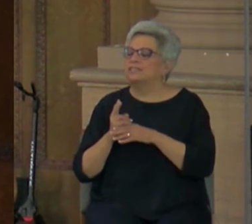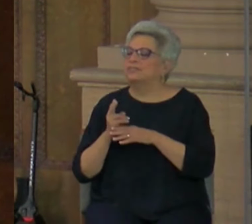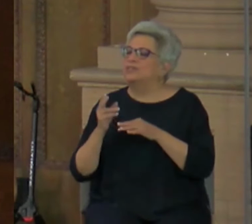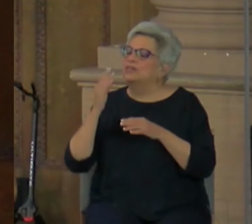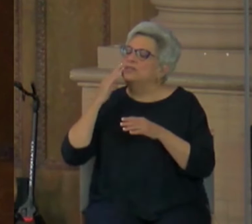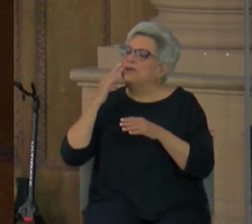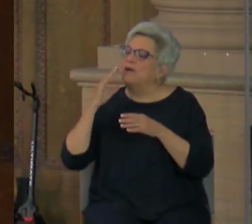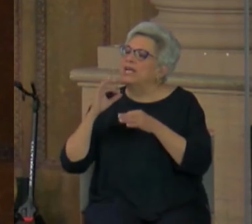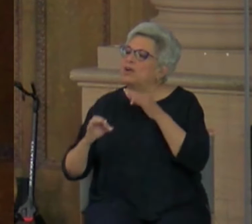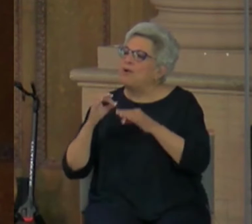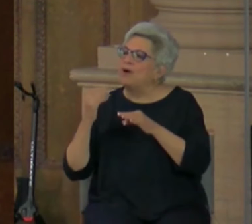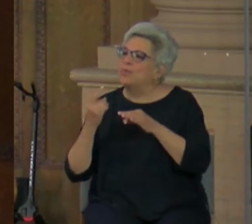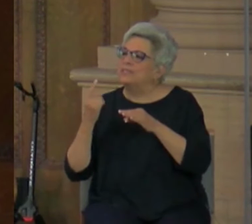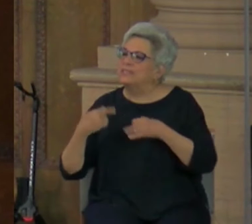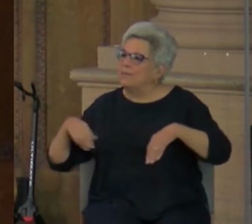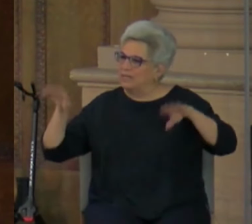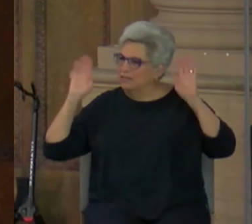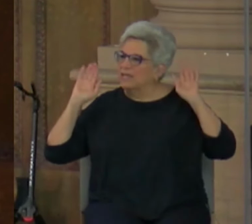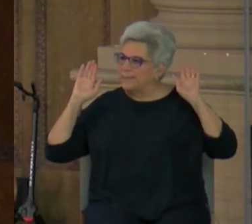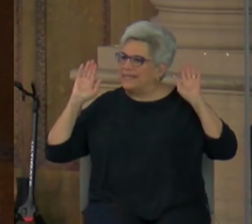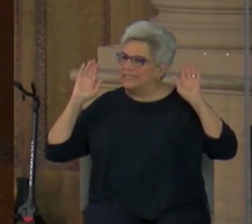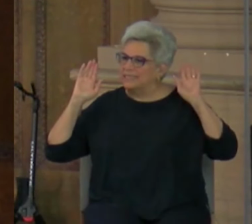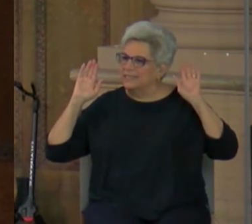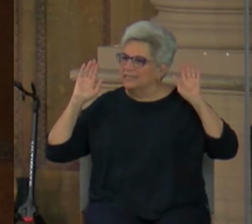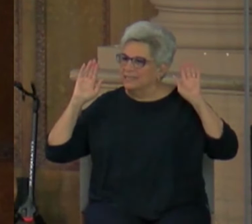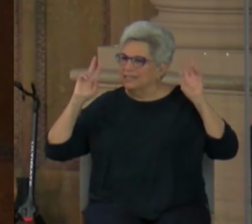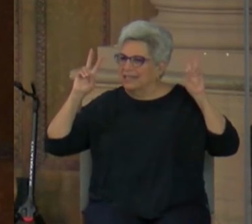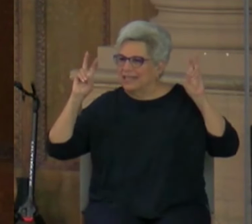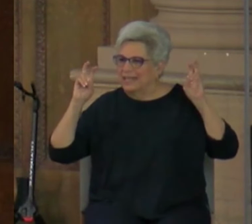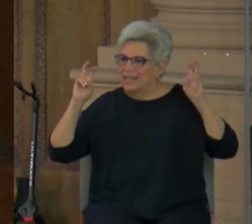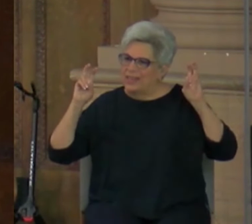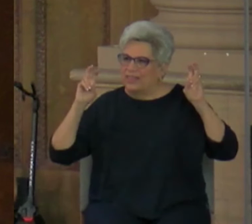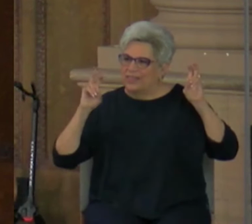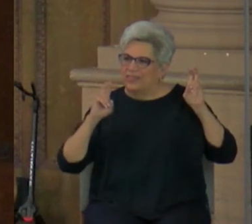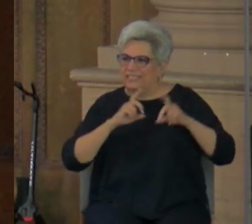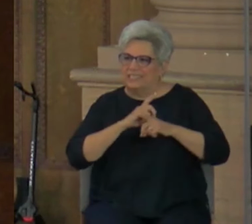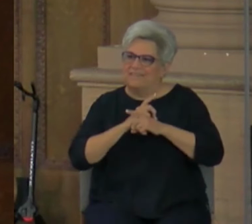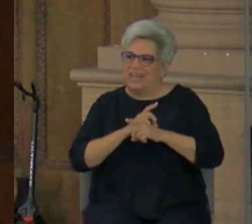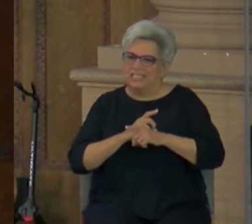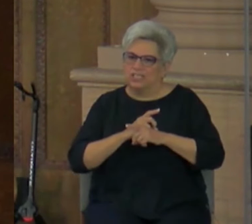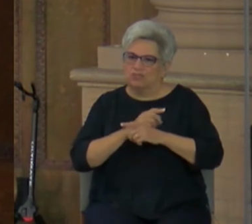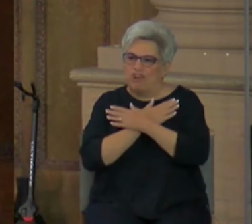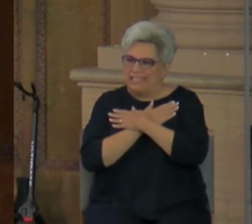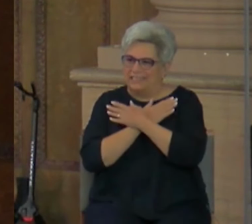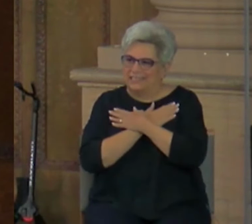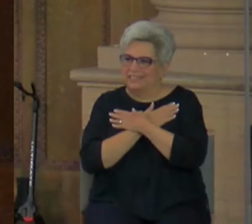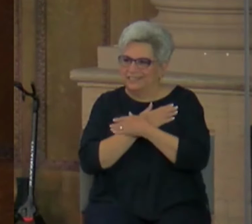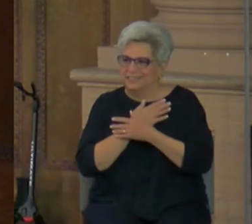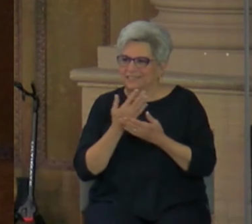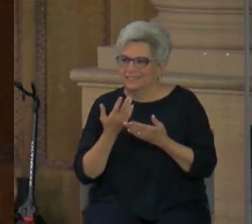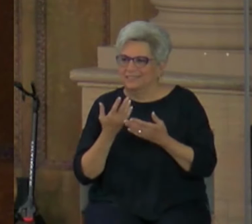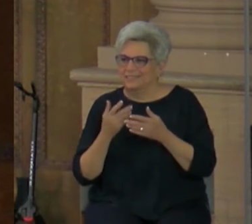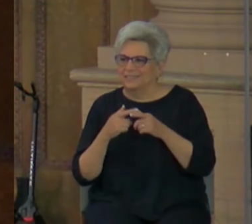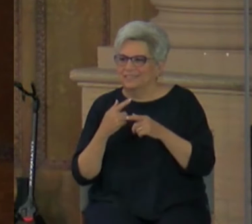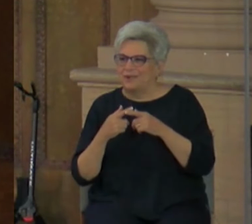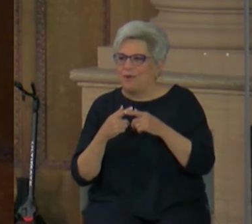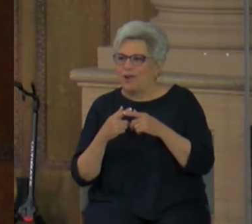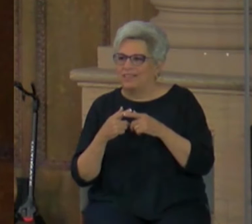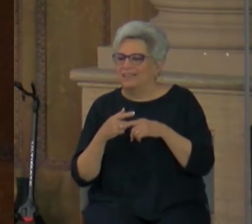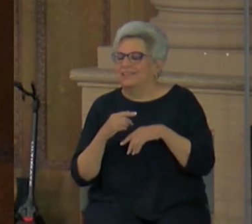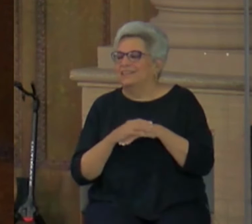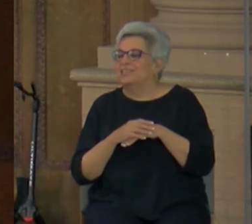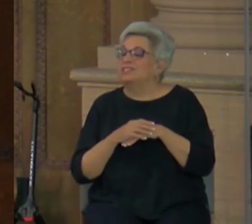that someone admits defeat. When they have no more arguments, they have nothing left to say. Job tried to claim that the world is chaotic